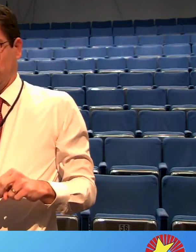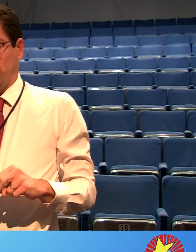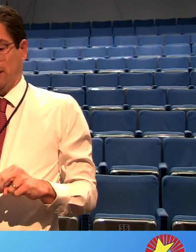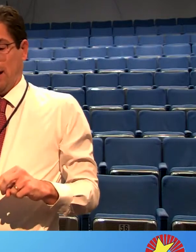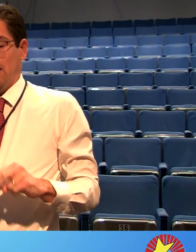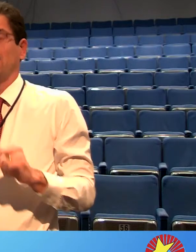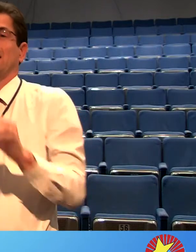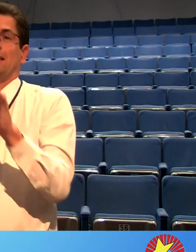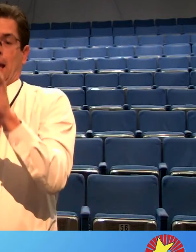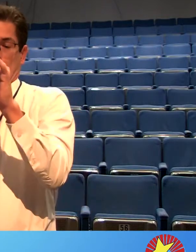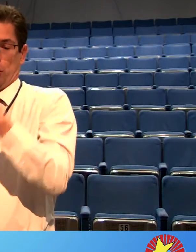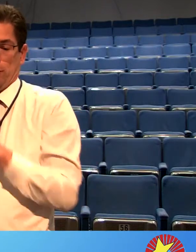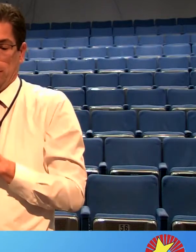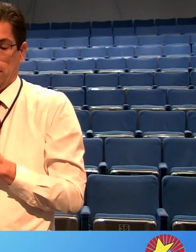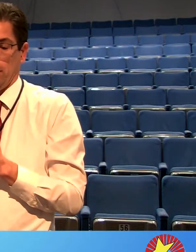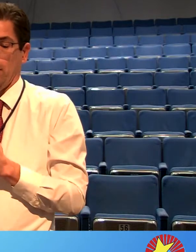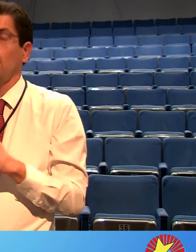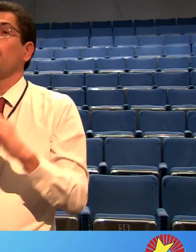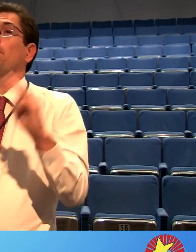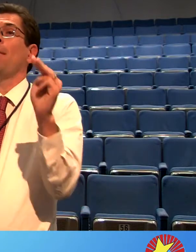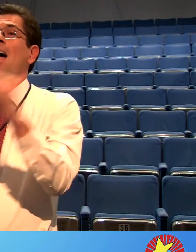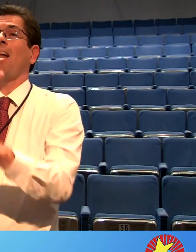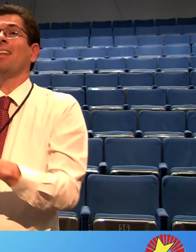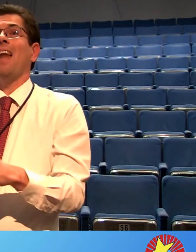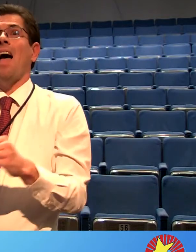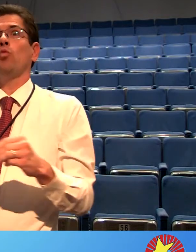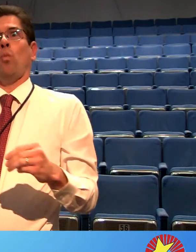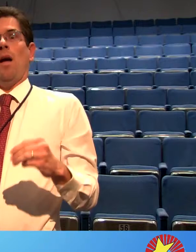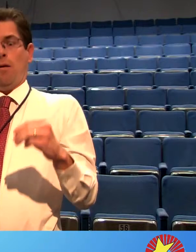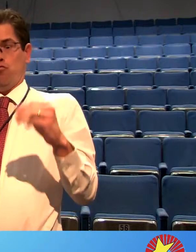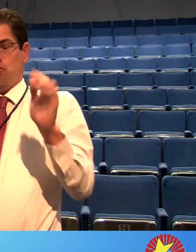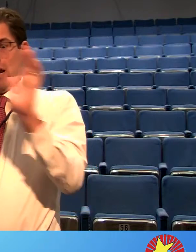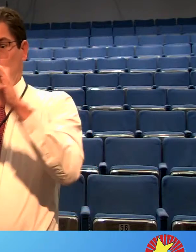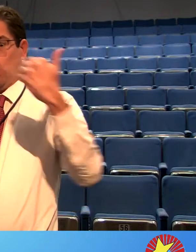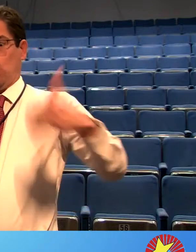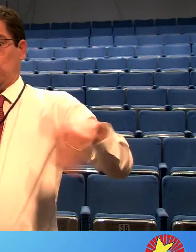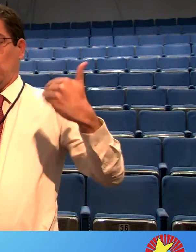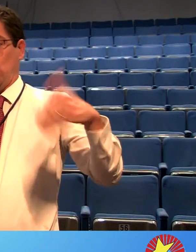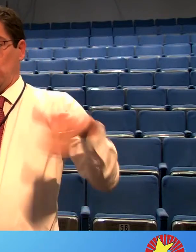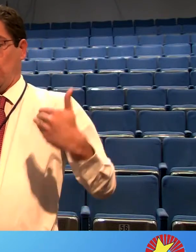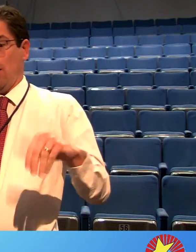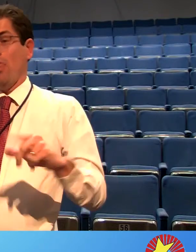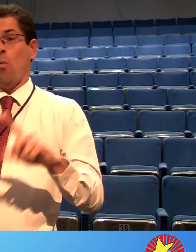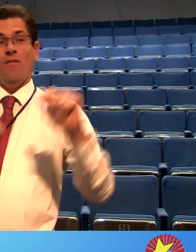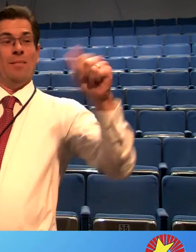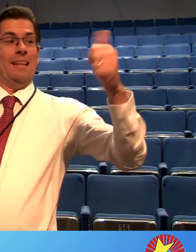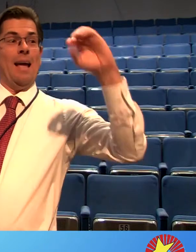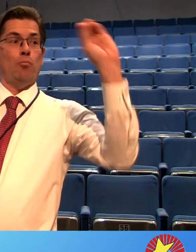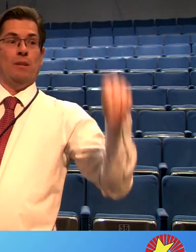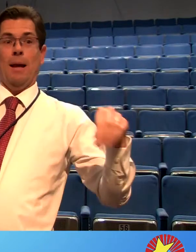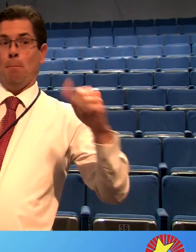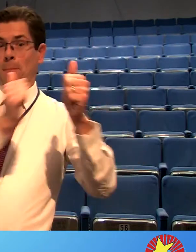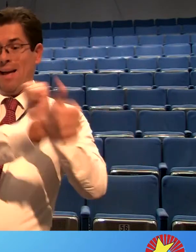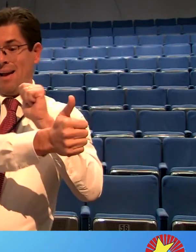3.5%, but by the second benchmark, there was a 4.6% growth.